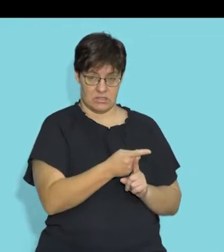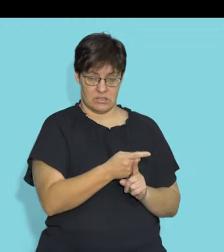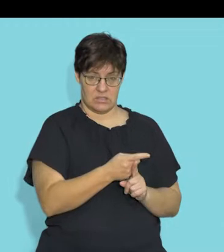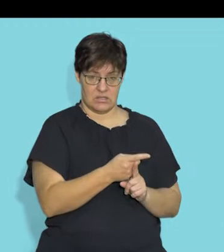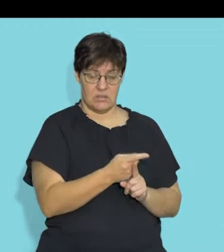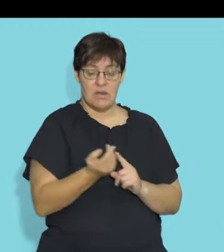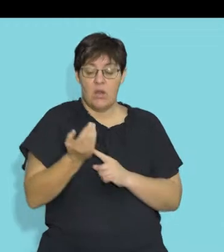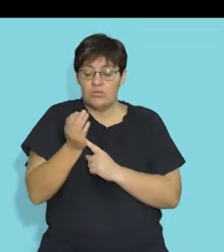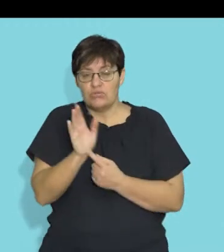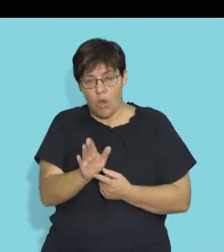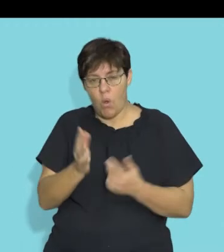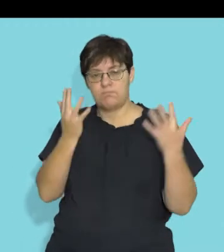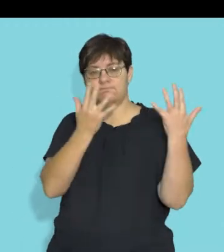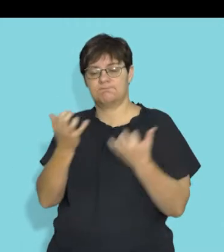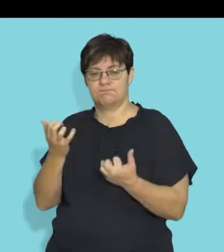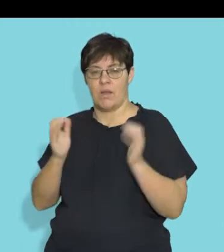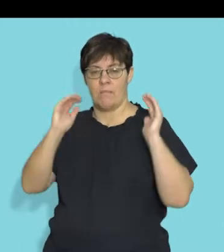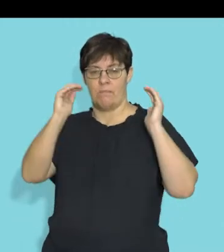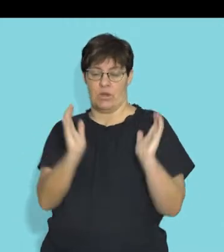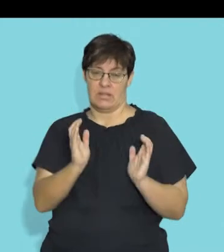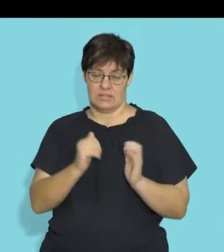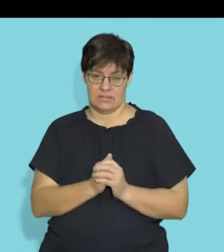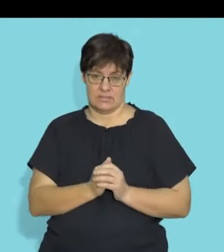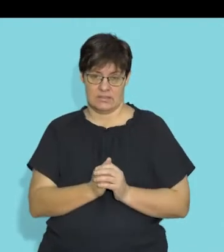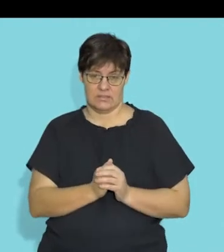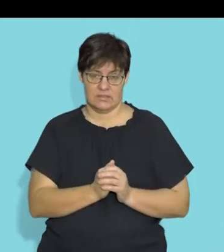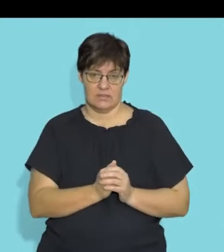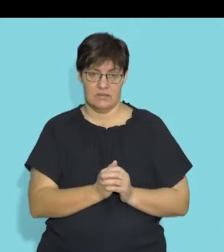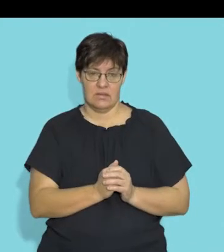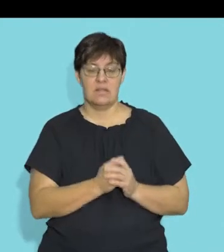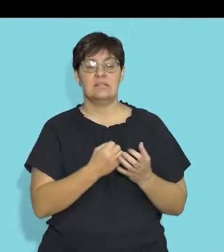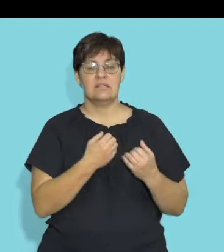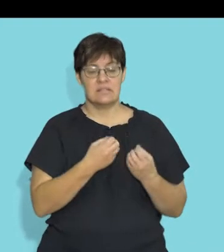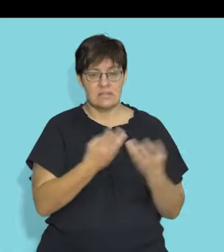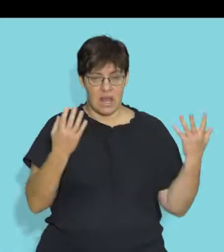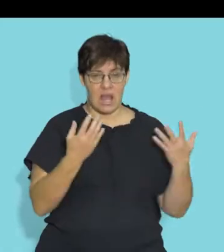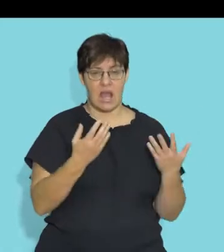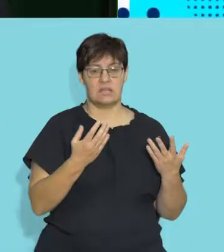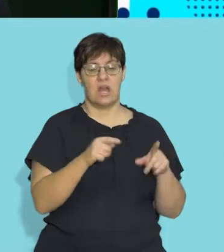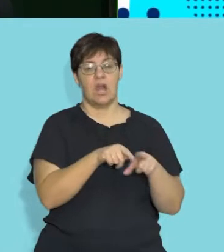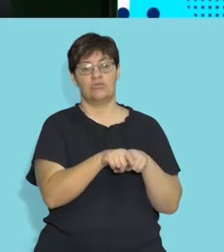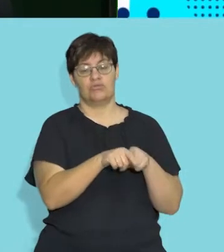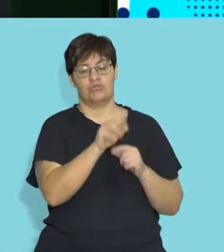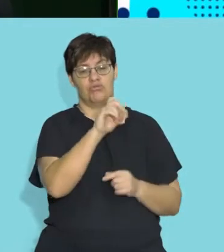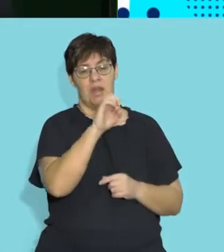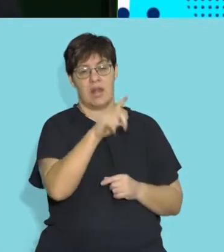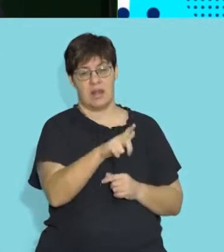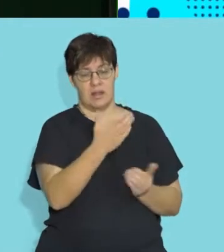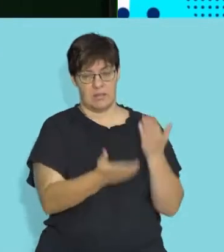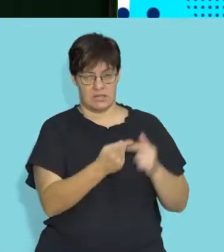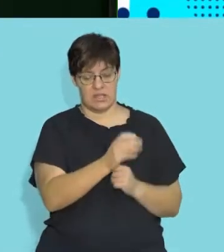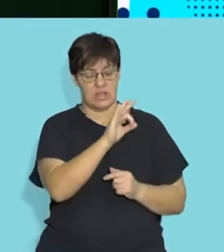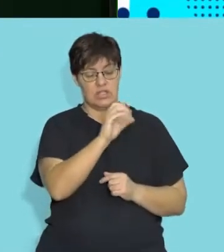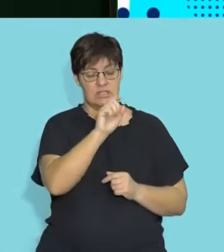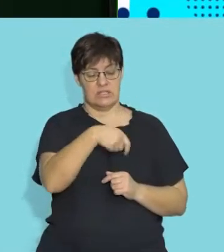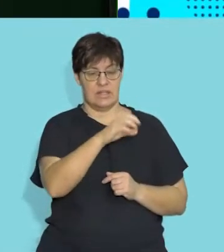I'm showing the calculation in a bracket. Start off with the trial balance figure, which is my 30,000, and